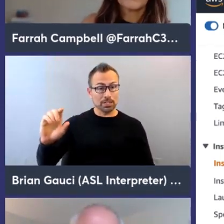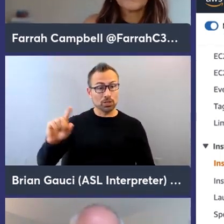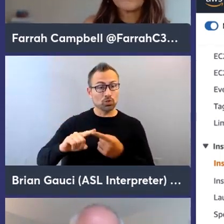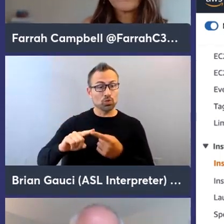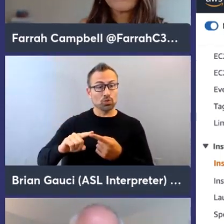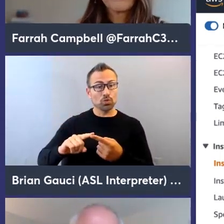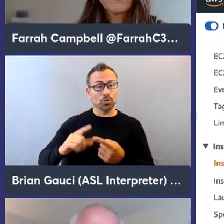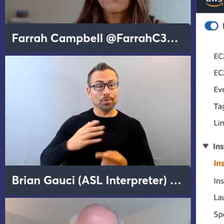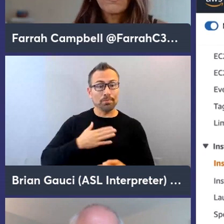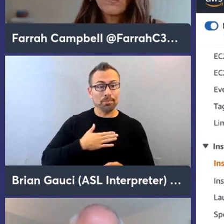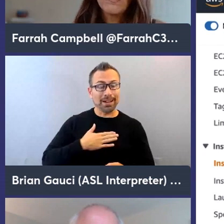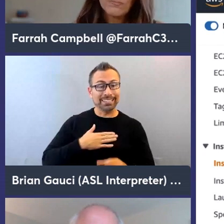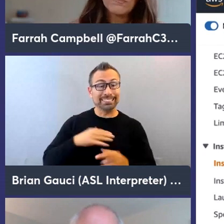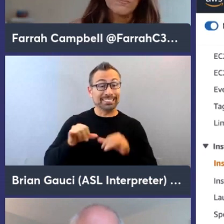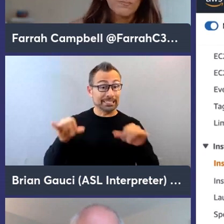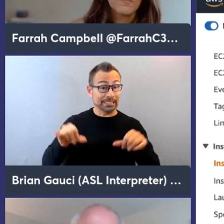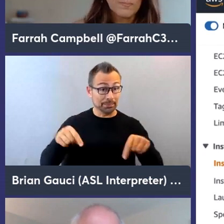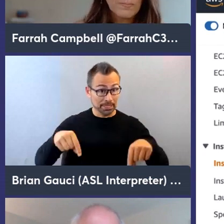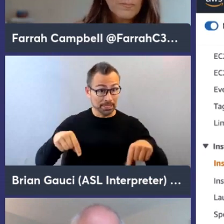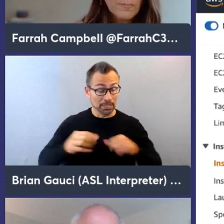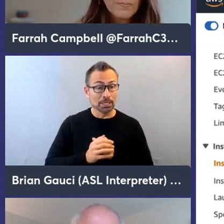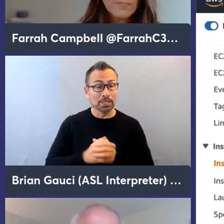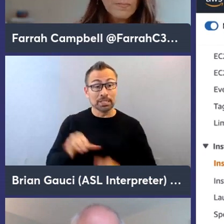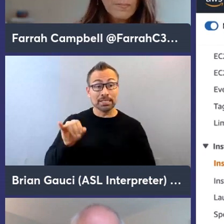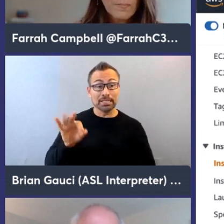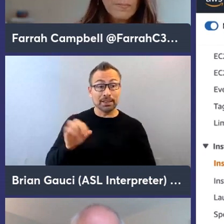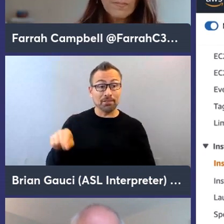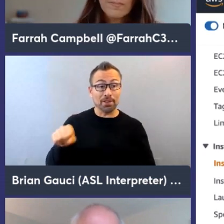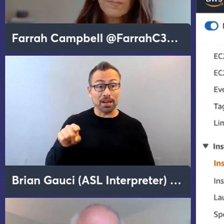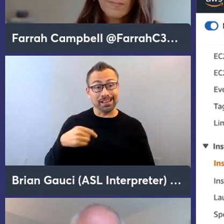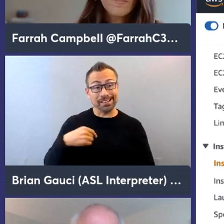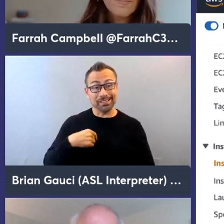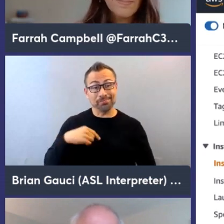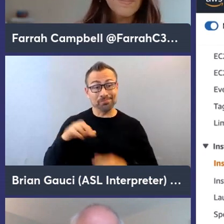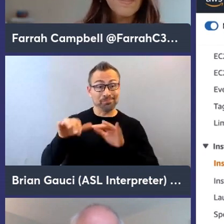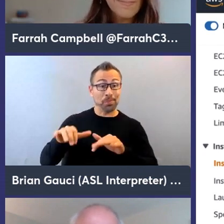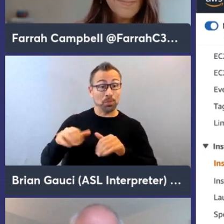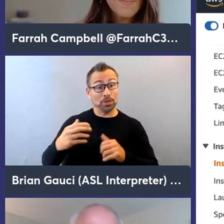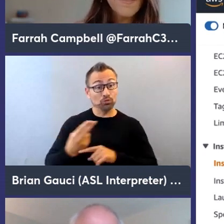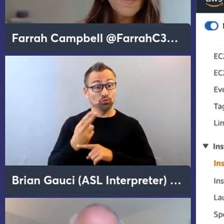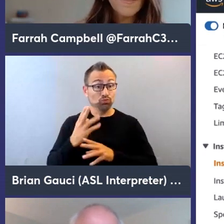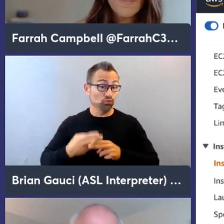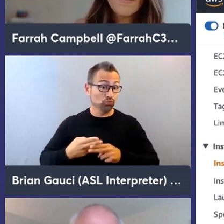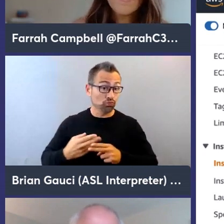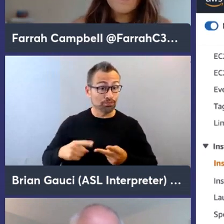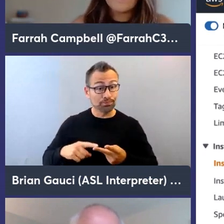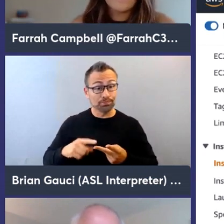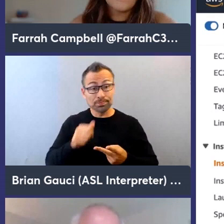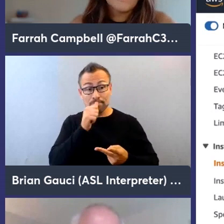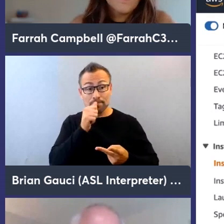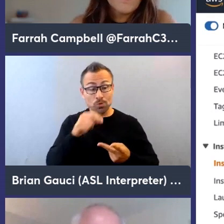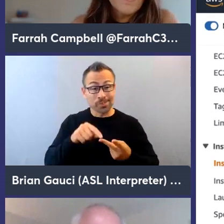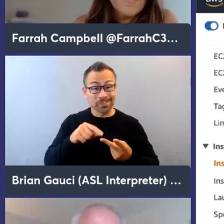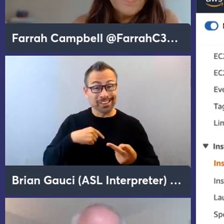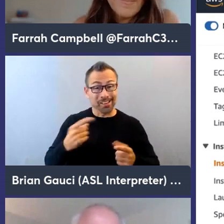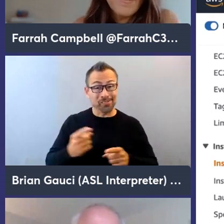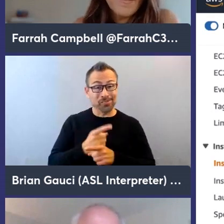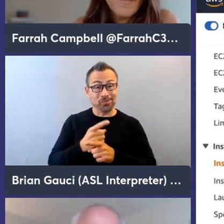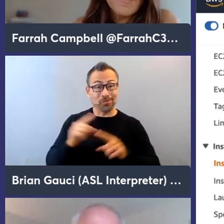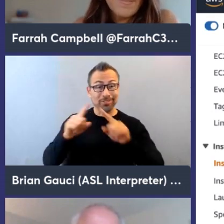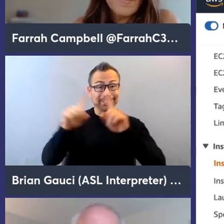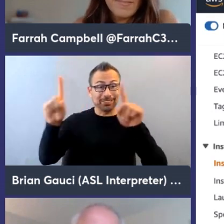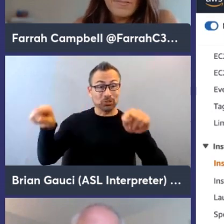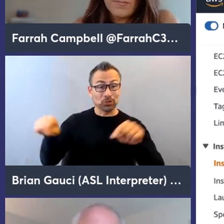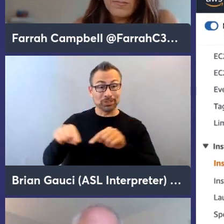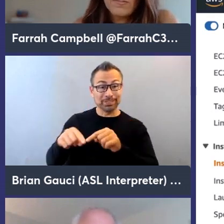my system here. And if I just put in a username and password and I get it onto the right screen, you can